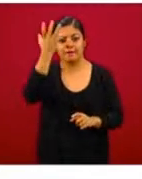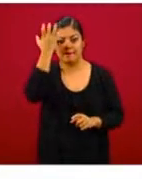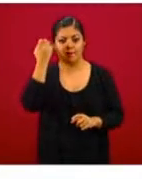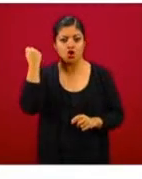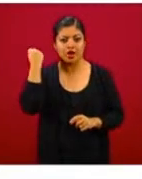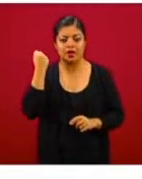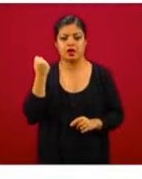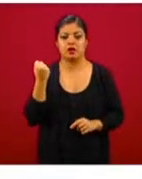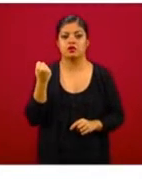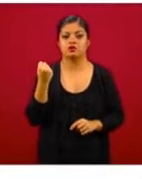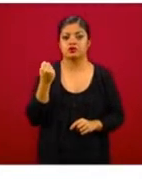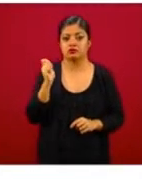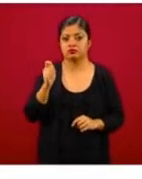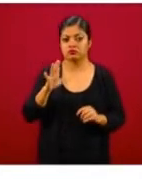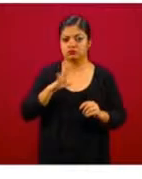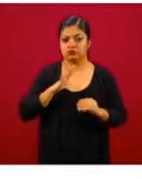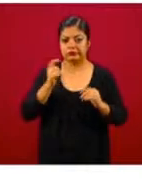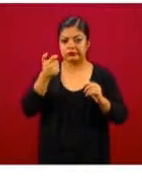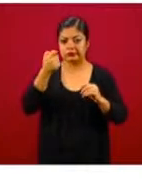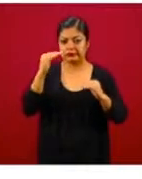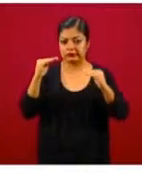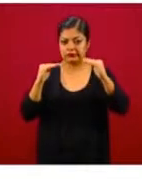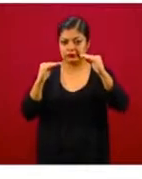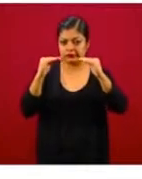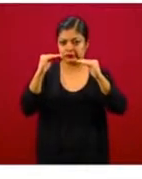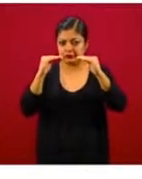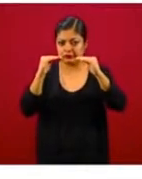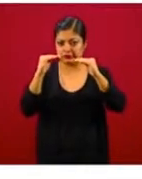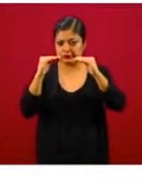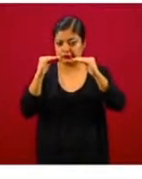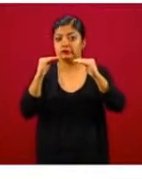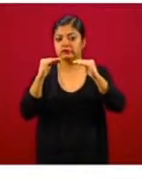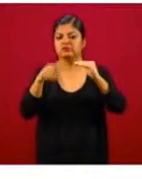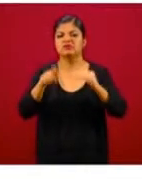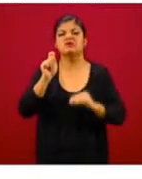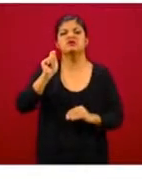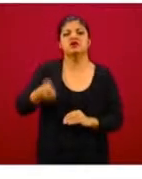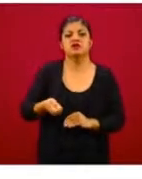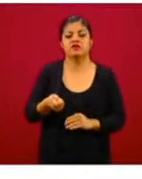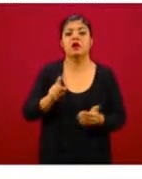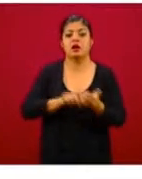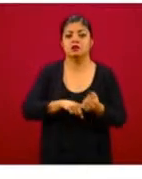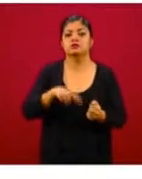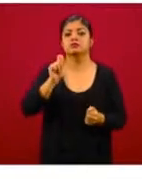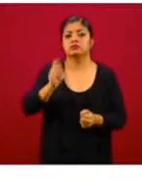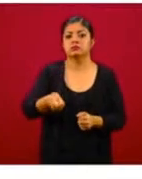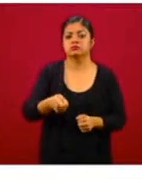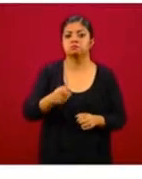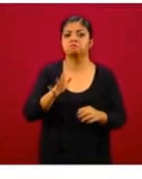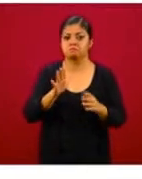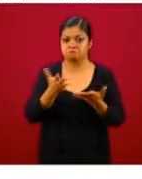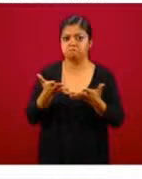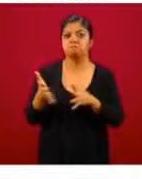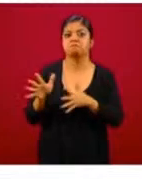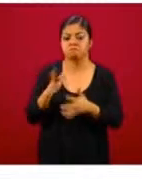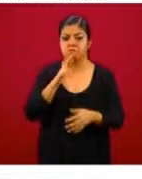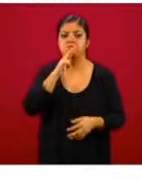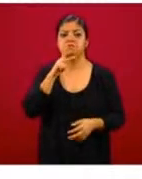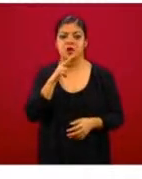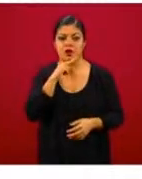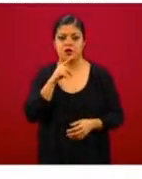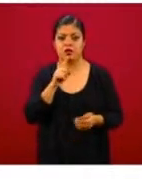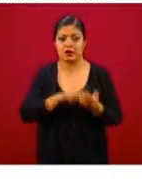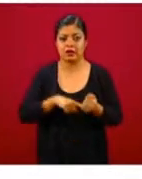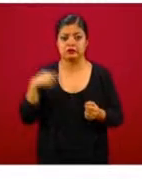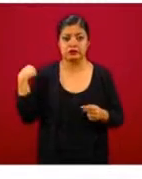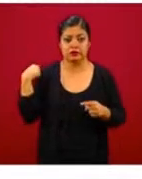or Tlaxcala, Morelos, where those bars are about equal, that means